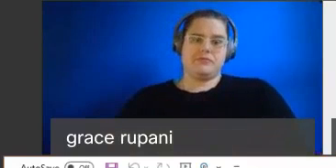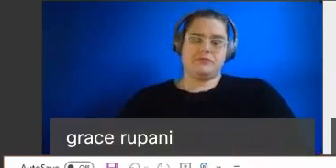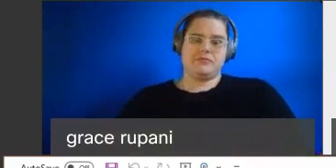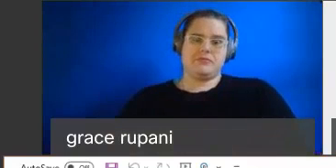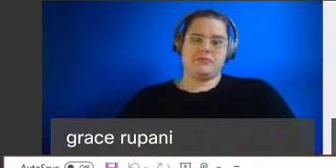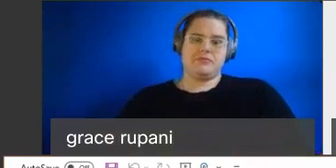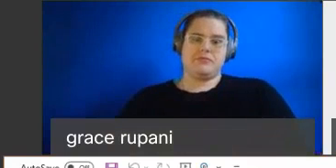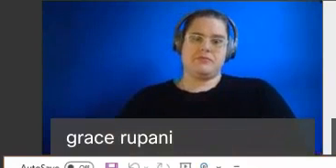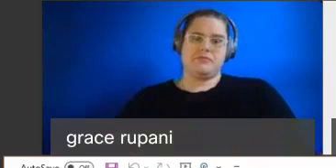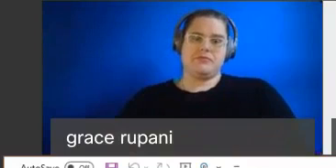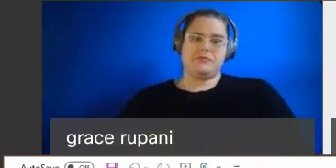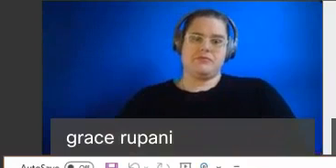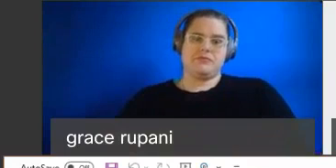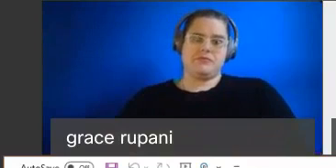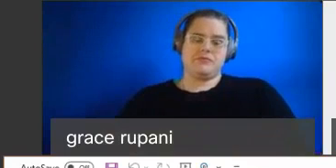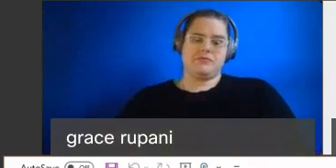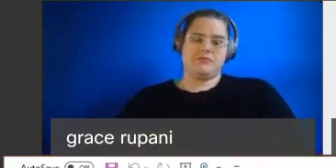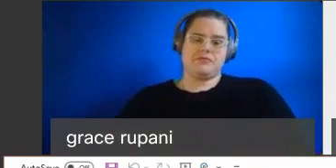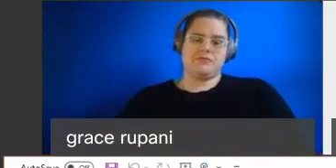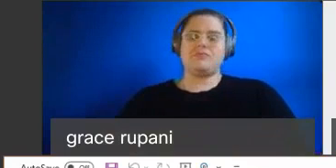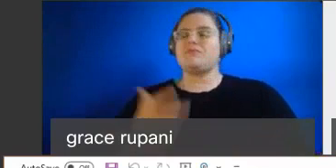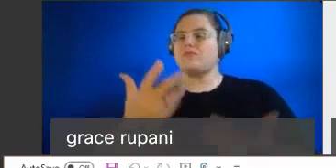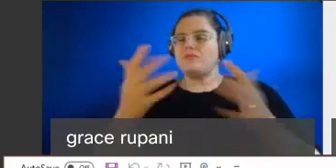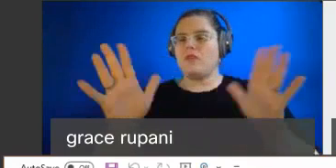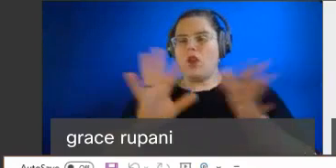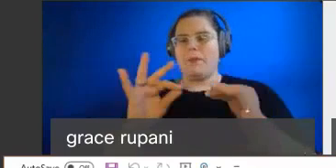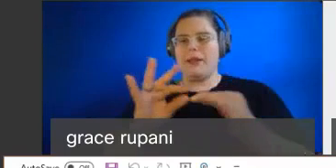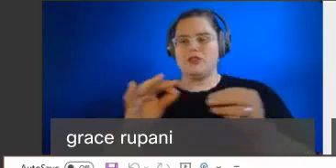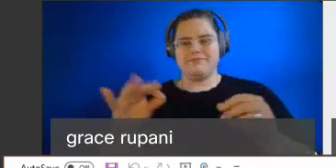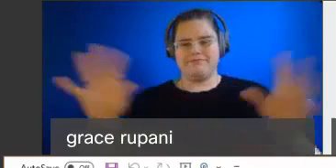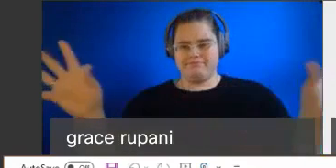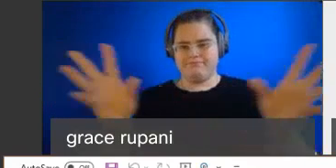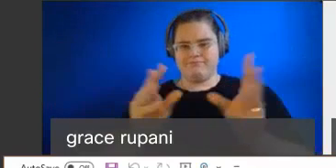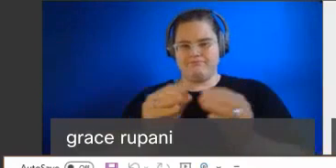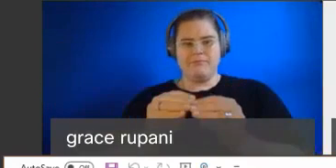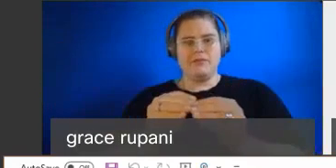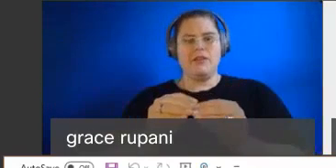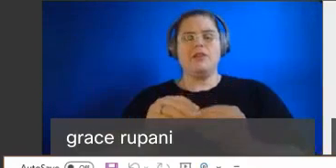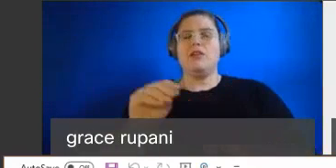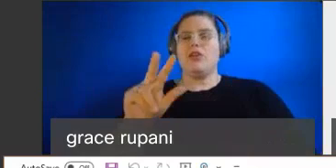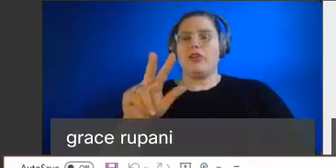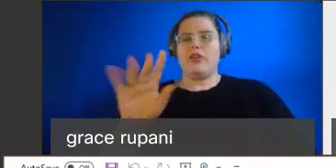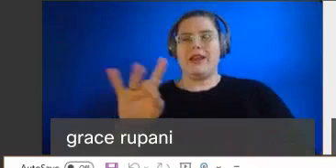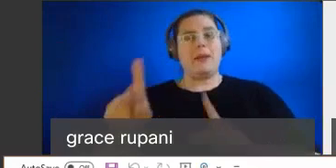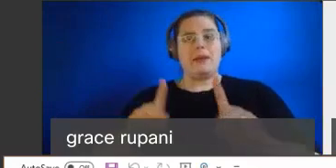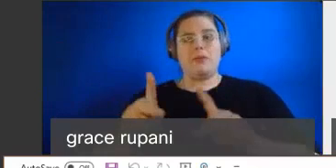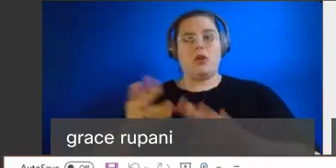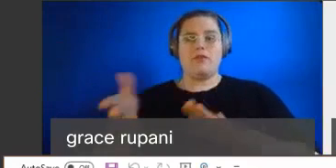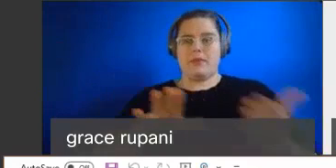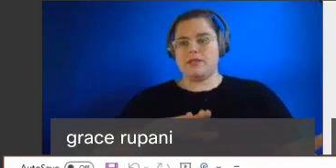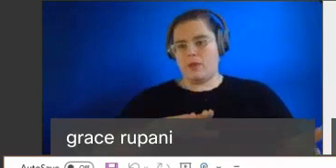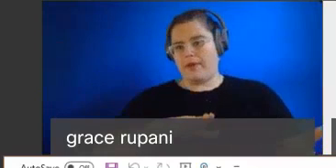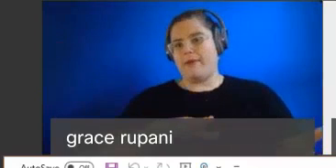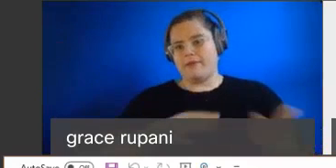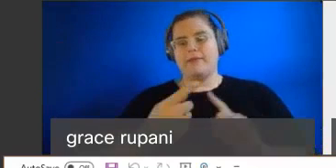And as I've mentioned, overall, we've had 38 people who have had COVID, who have died. Of those, 2 were